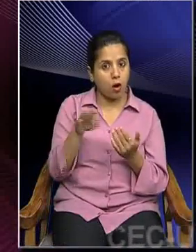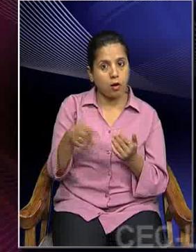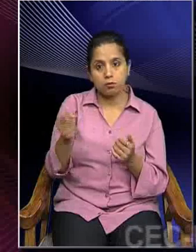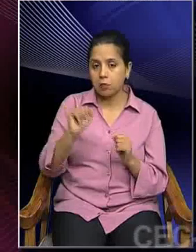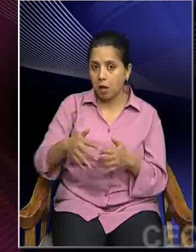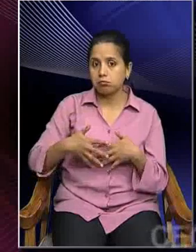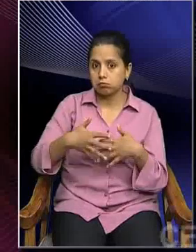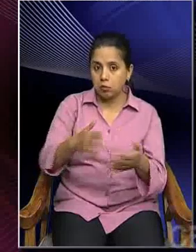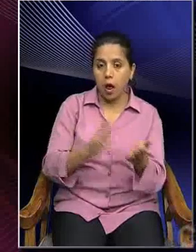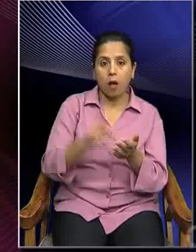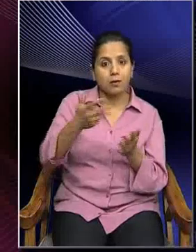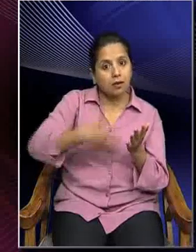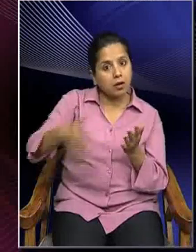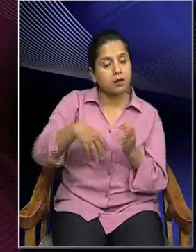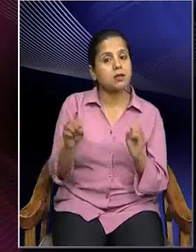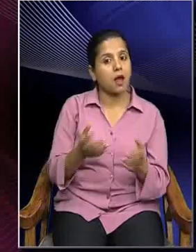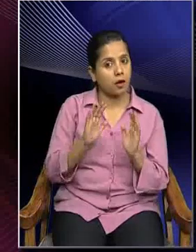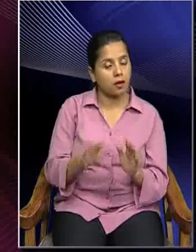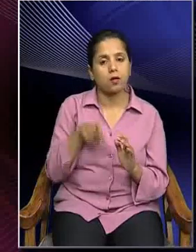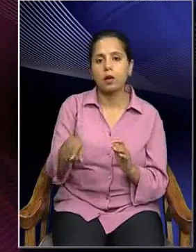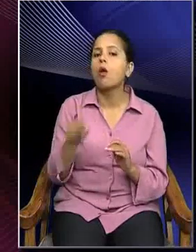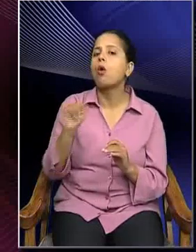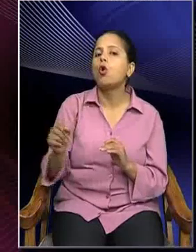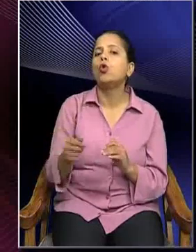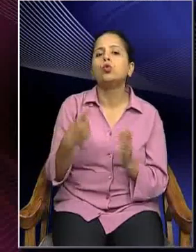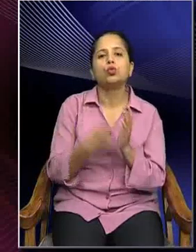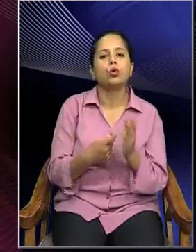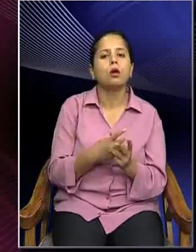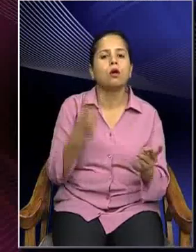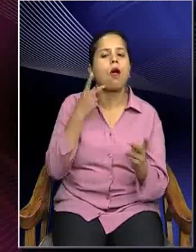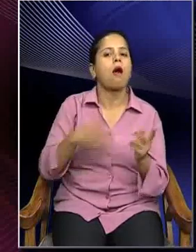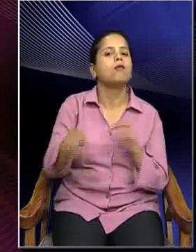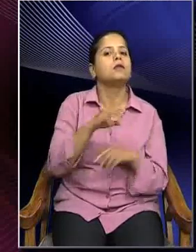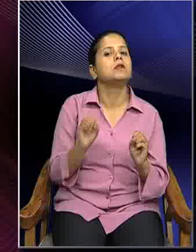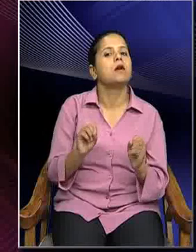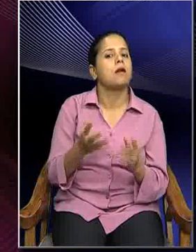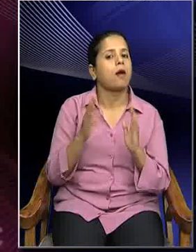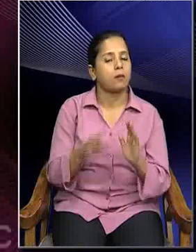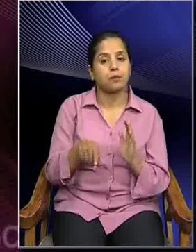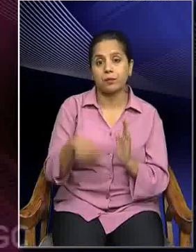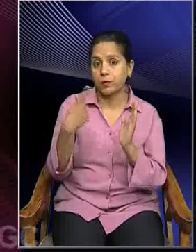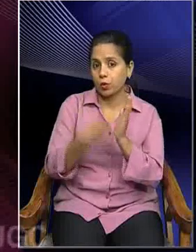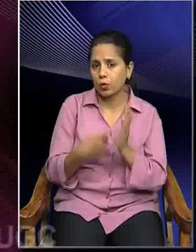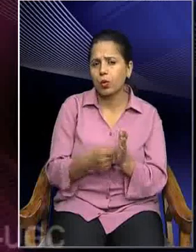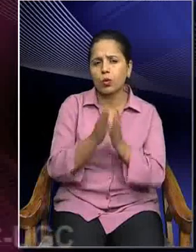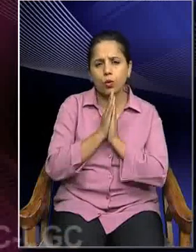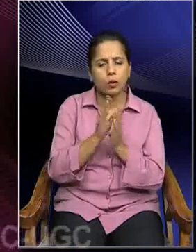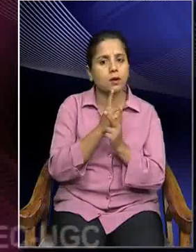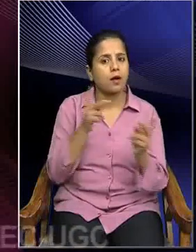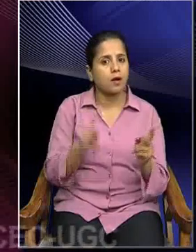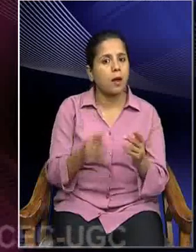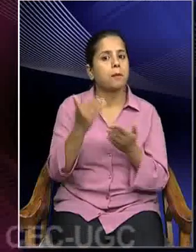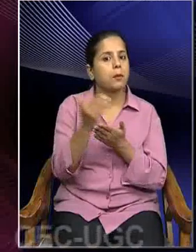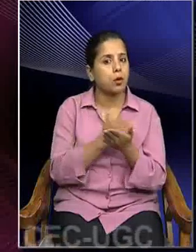fertility, menstruation starts, rituals are organized, and these ritual or